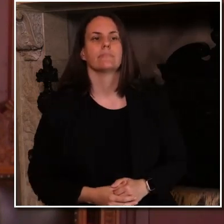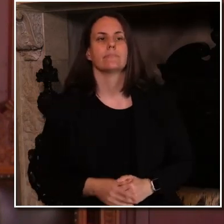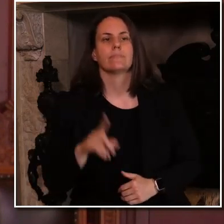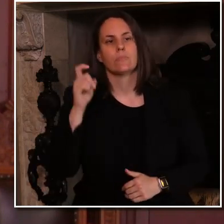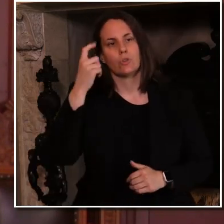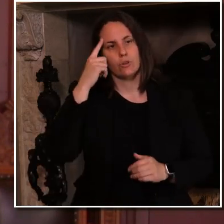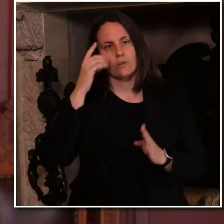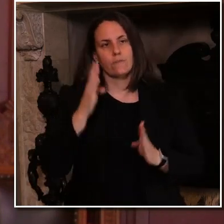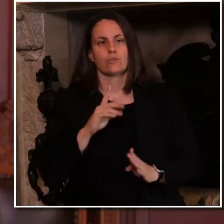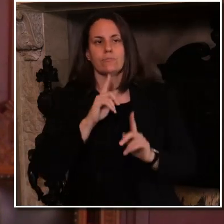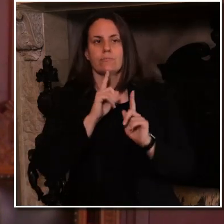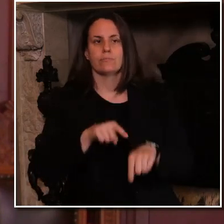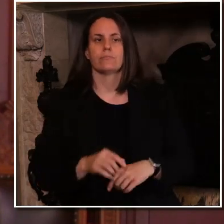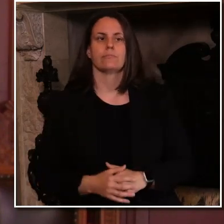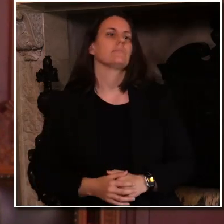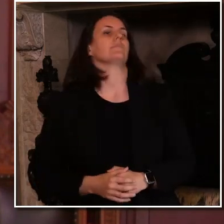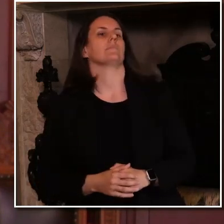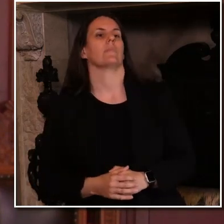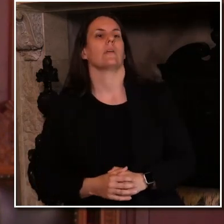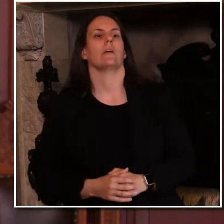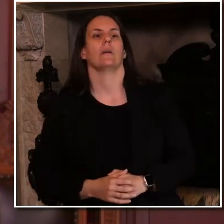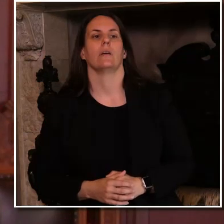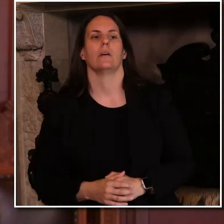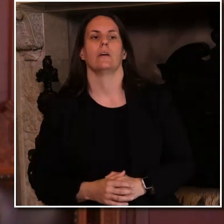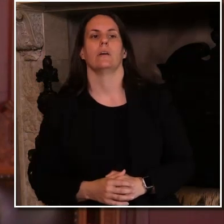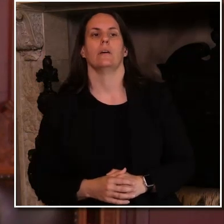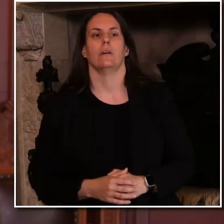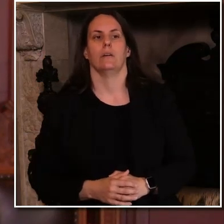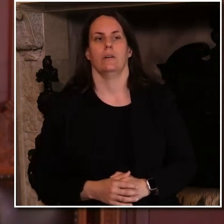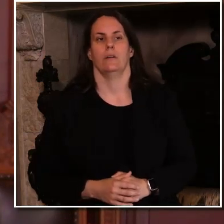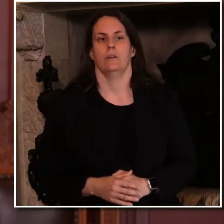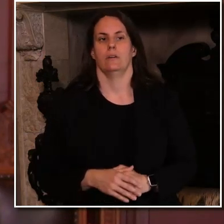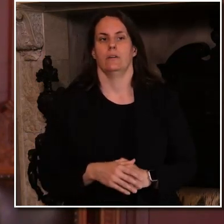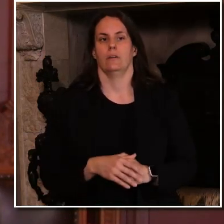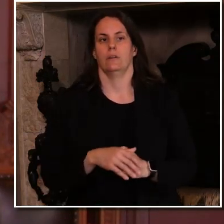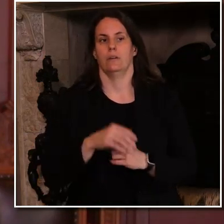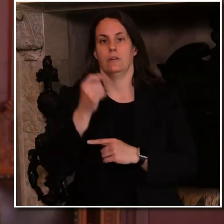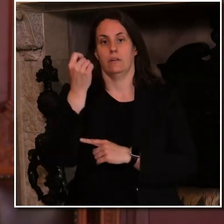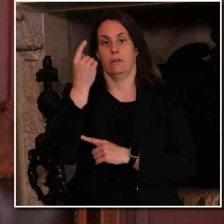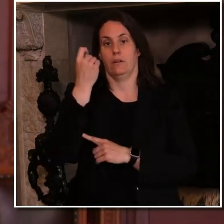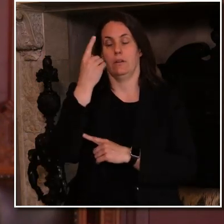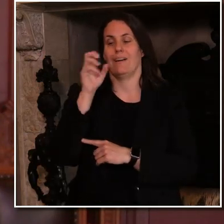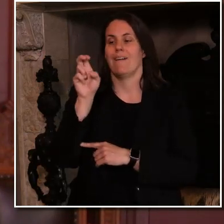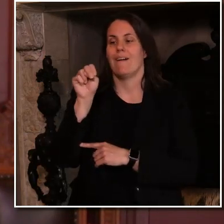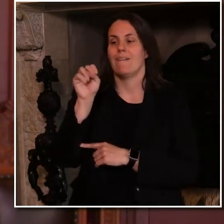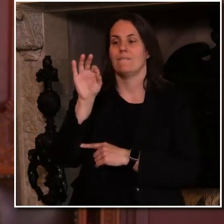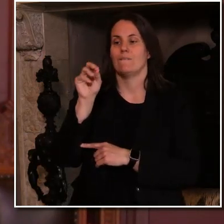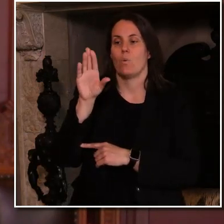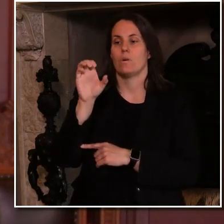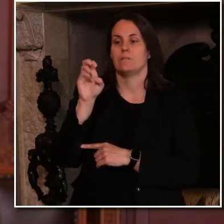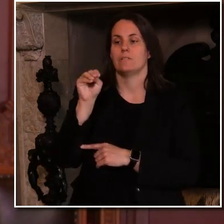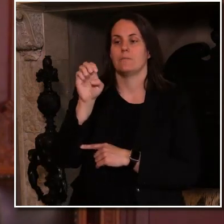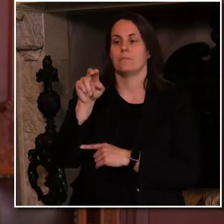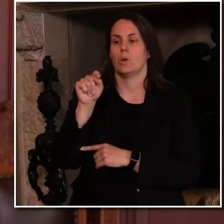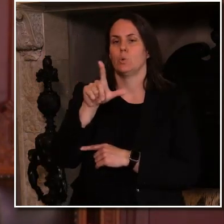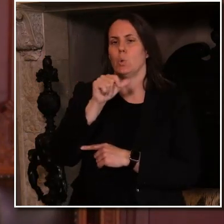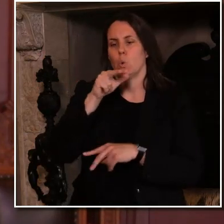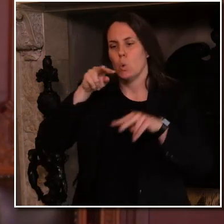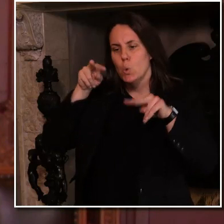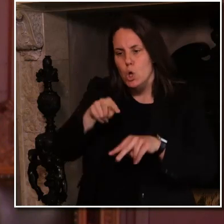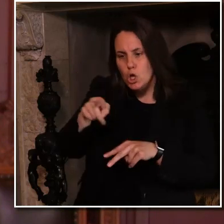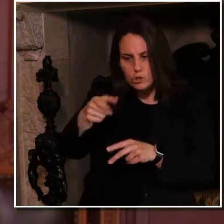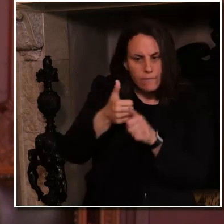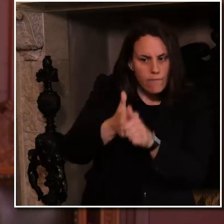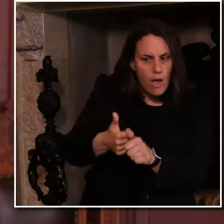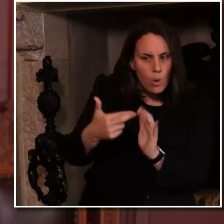first answer, and that is enforcement is done by OSHA. It's not done by the Department of Health Services or any